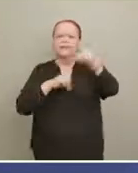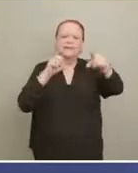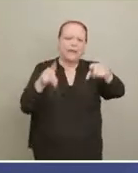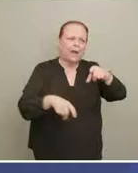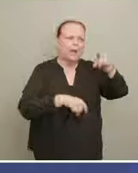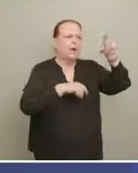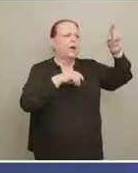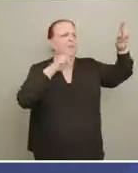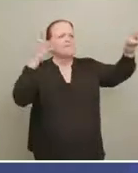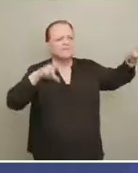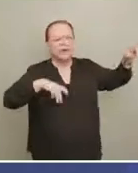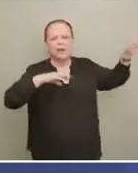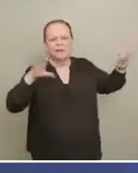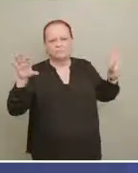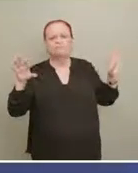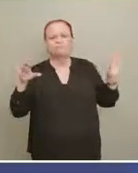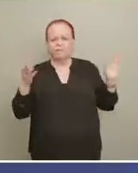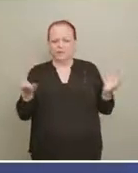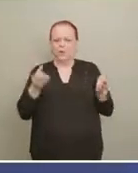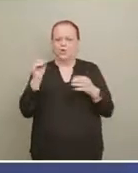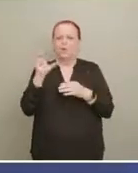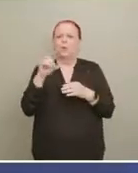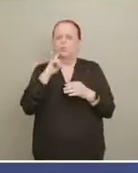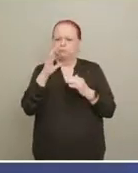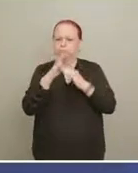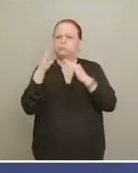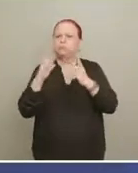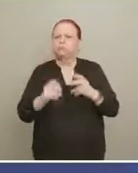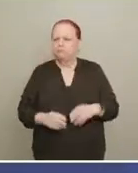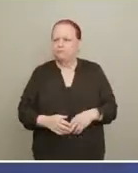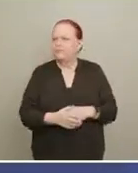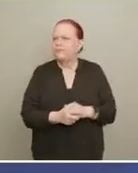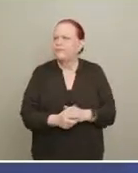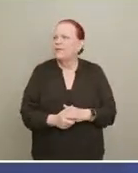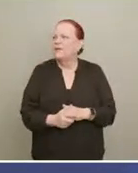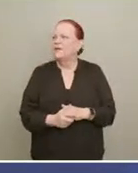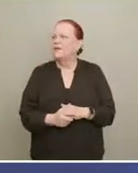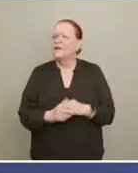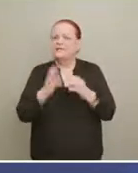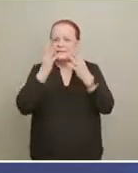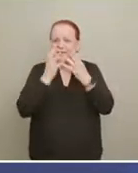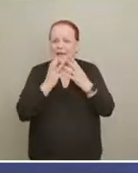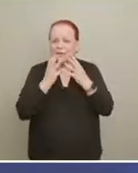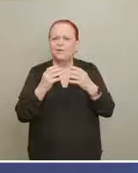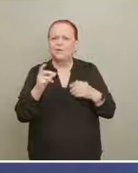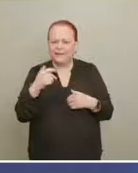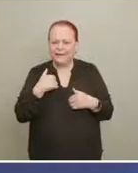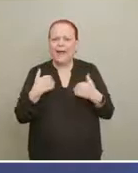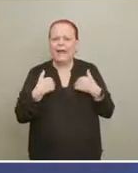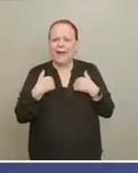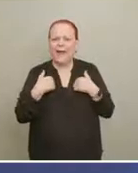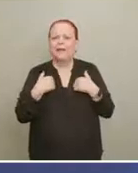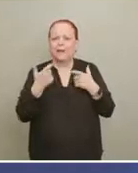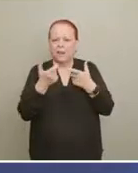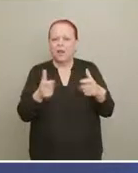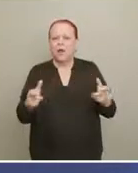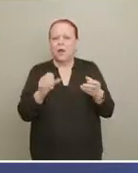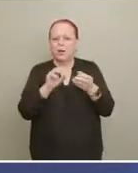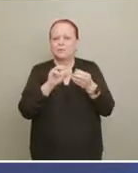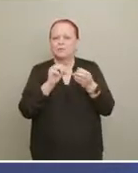vulnerable population, and that's a senior. Sadly, though, we had a large number of deaths during this